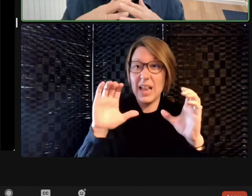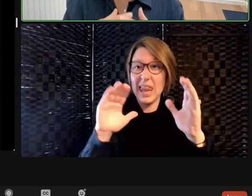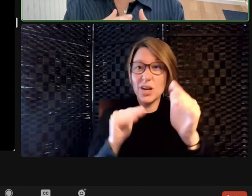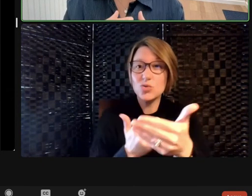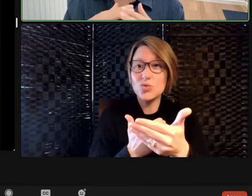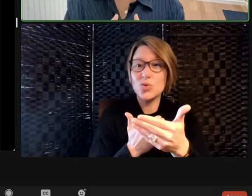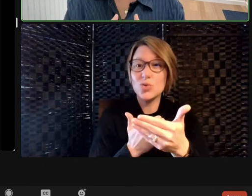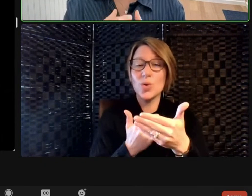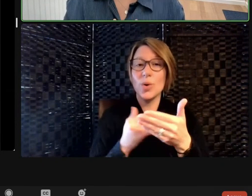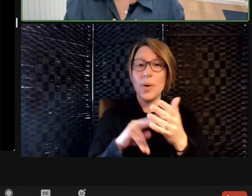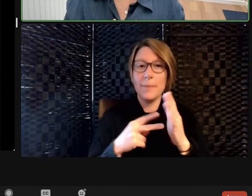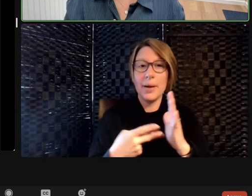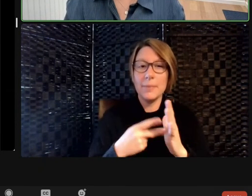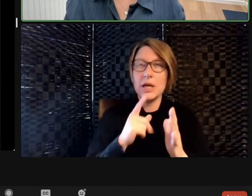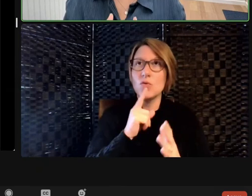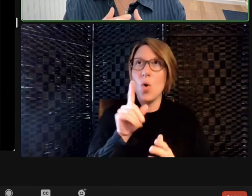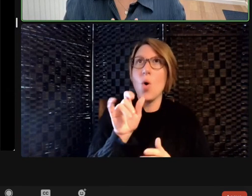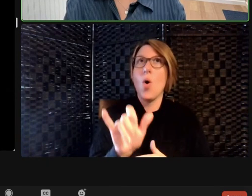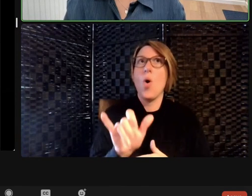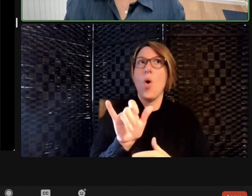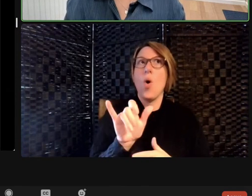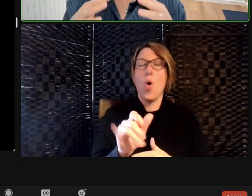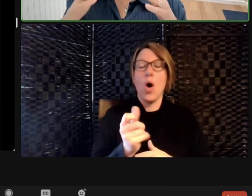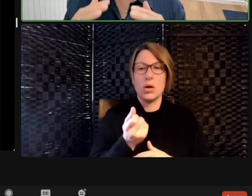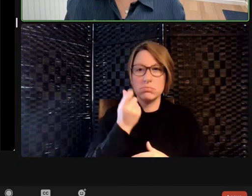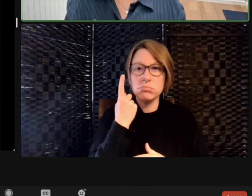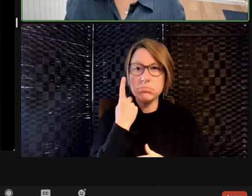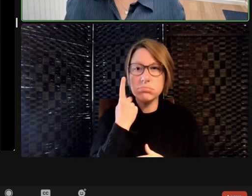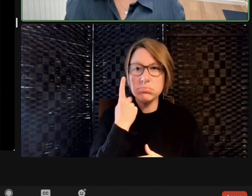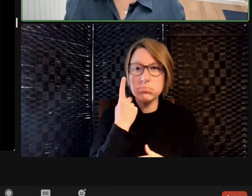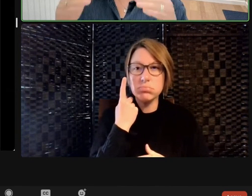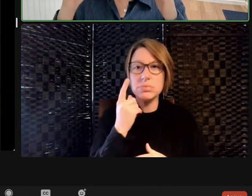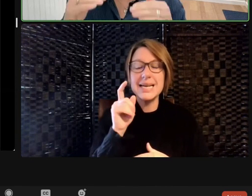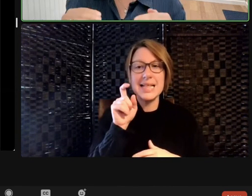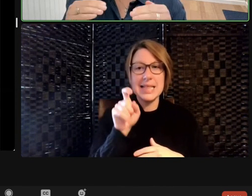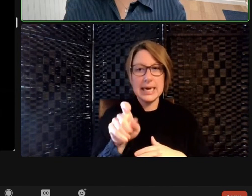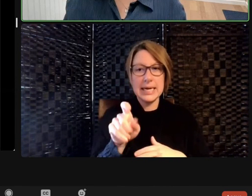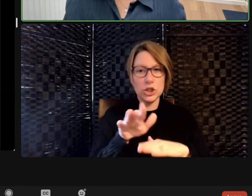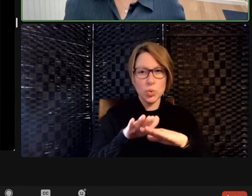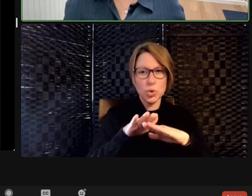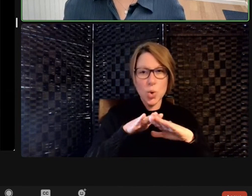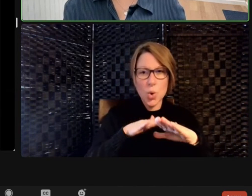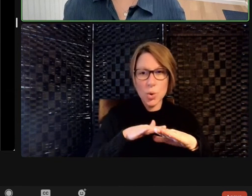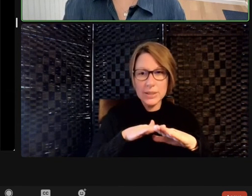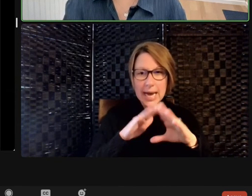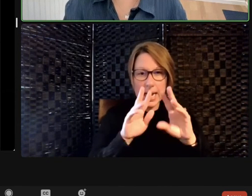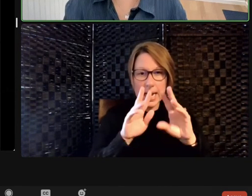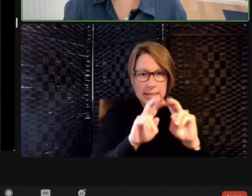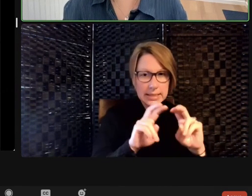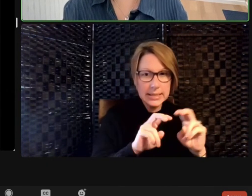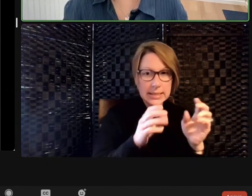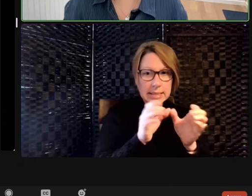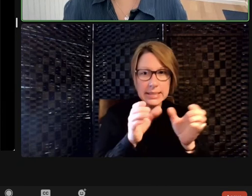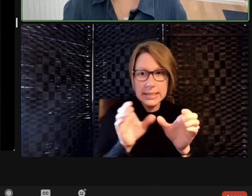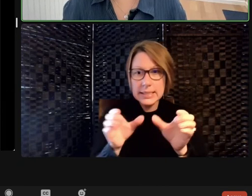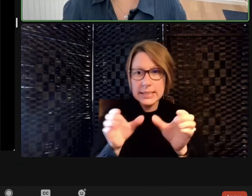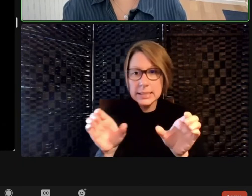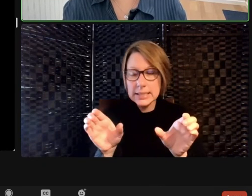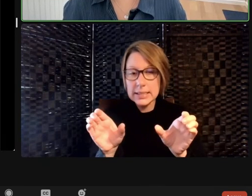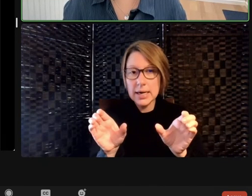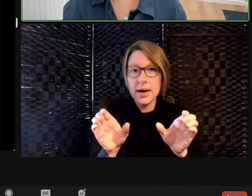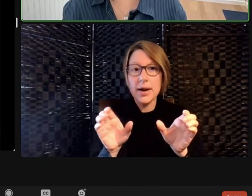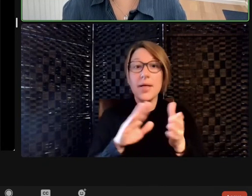this concrete, meaningful reference point. They need things to slow down, be broken down into parts, and then they get really,